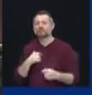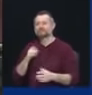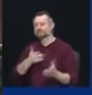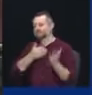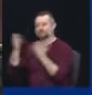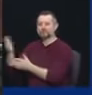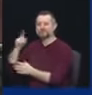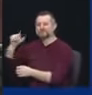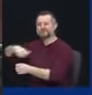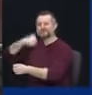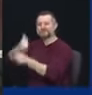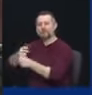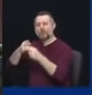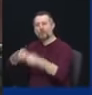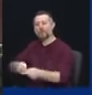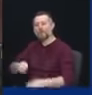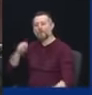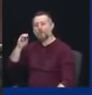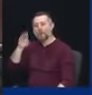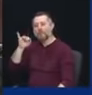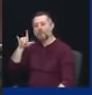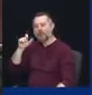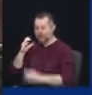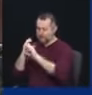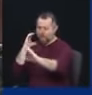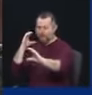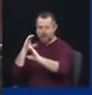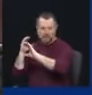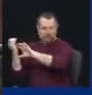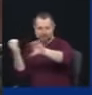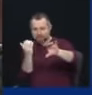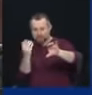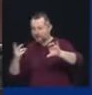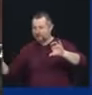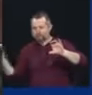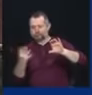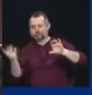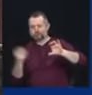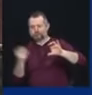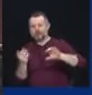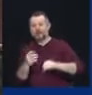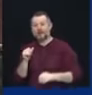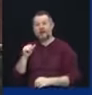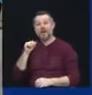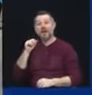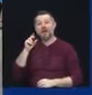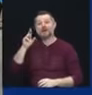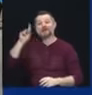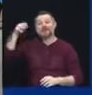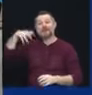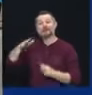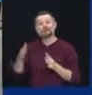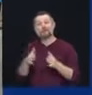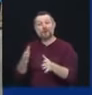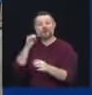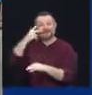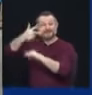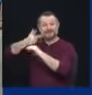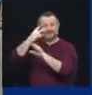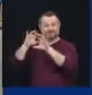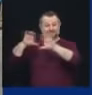mobile vaccination sites. And Sun River, you see the vehicle behind me, Sun River Health